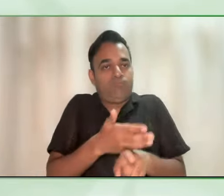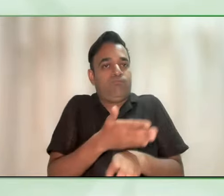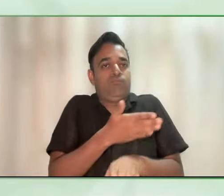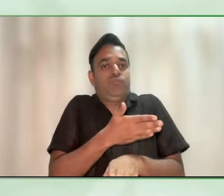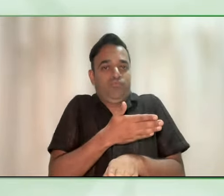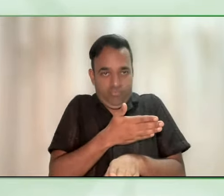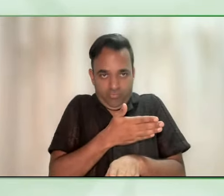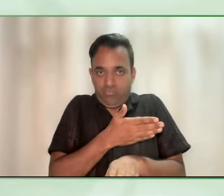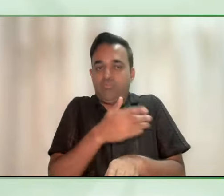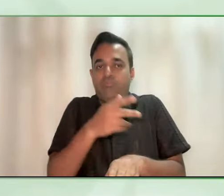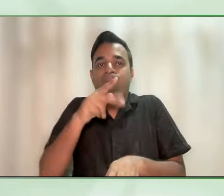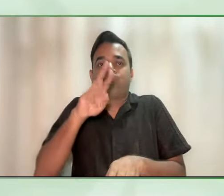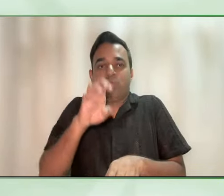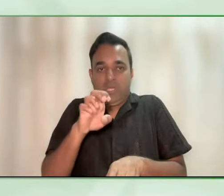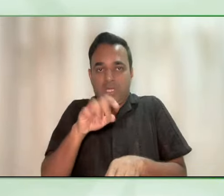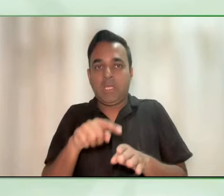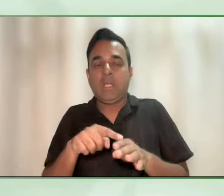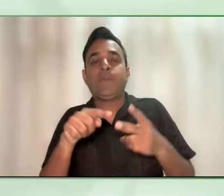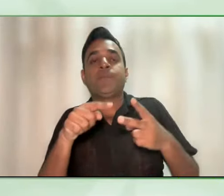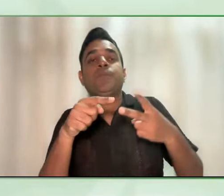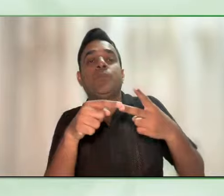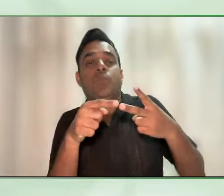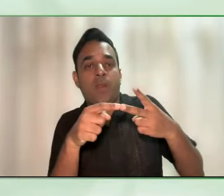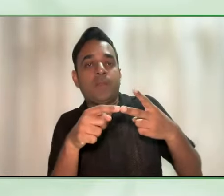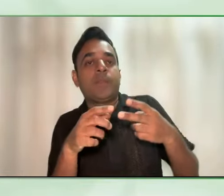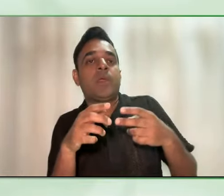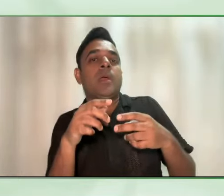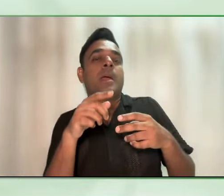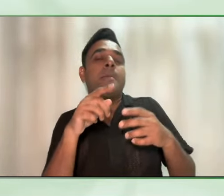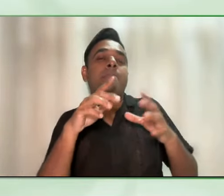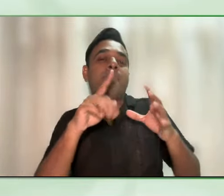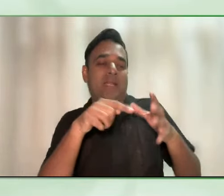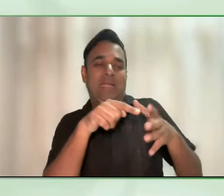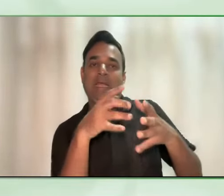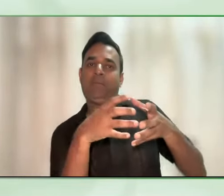other platforms. They also participate in European